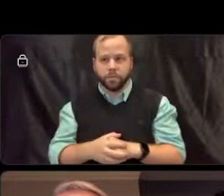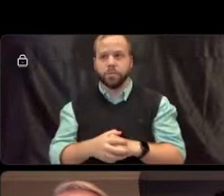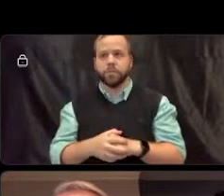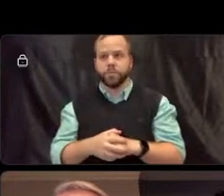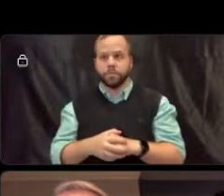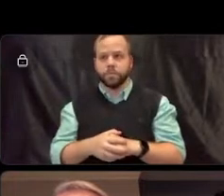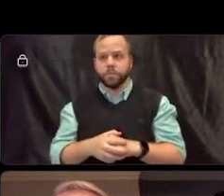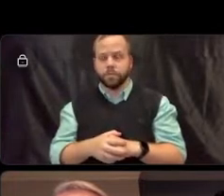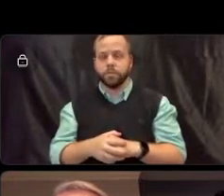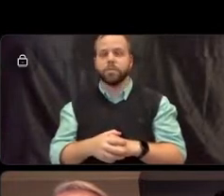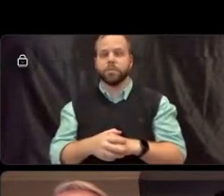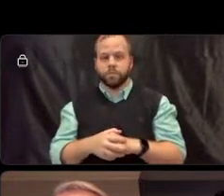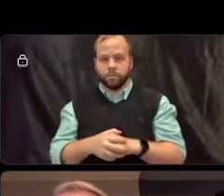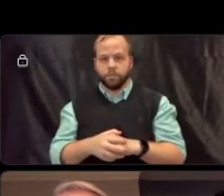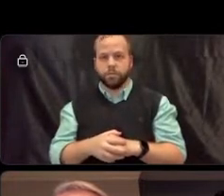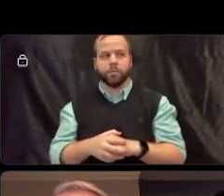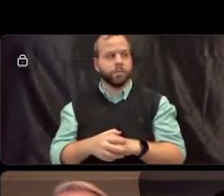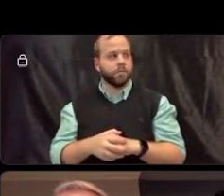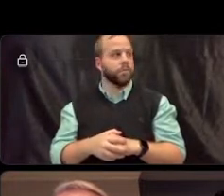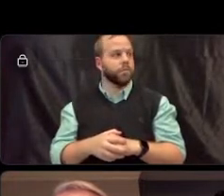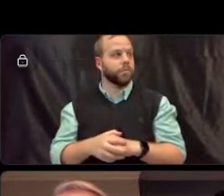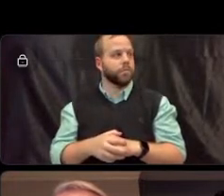Your motion passed.